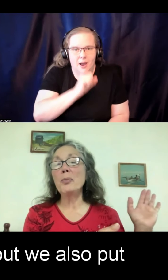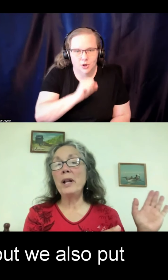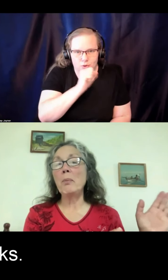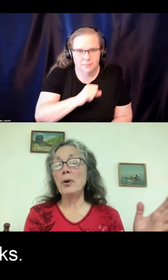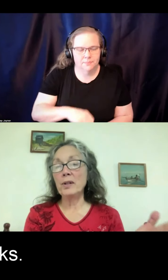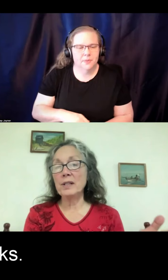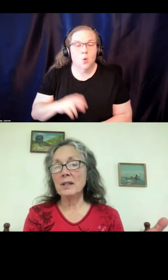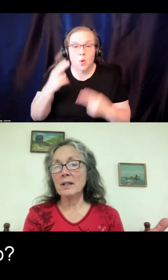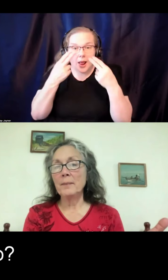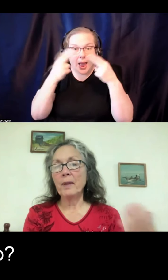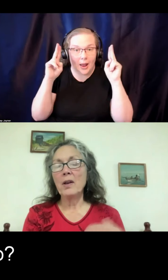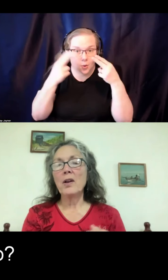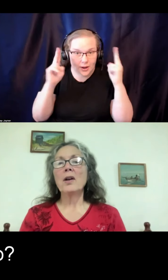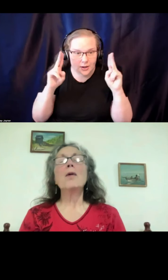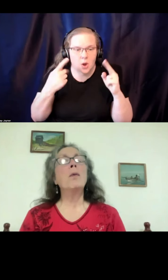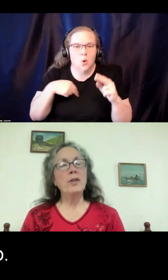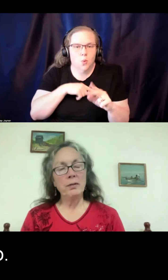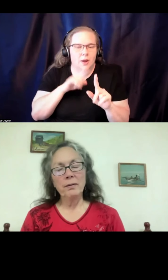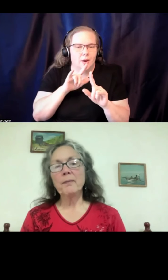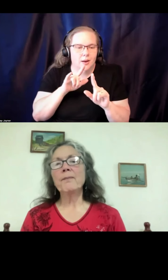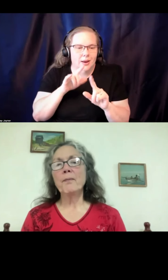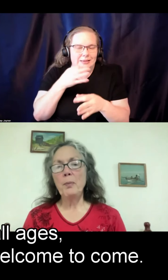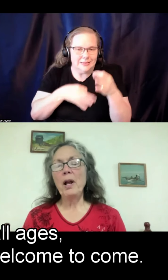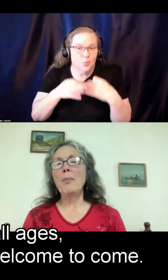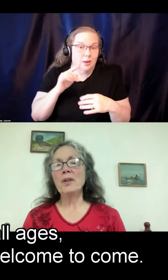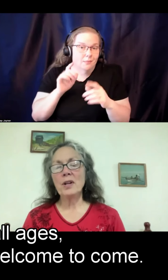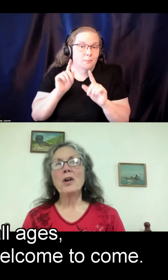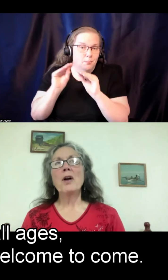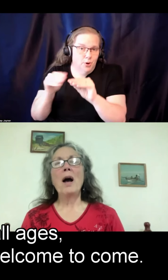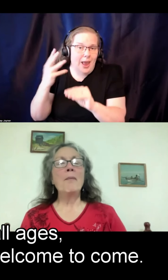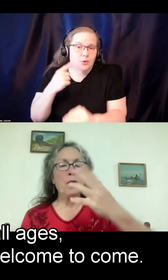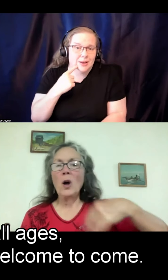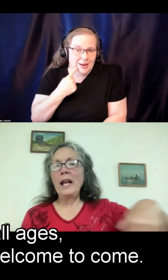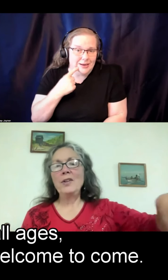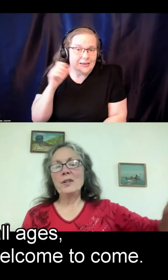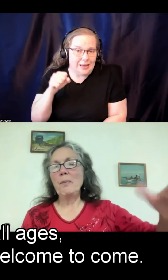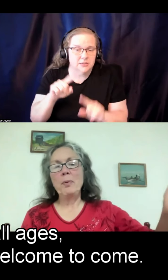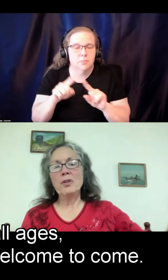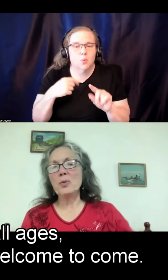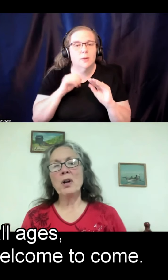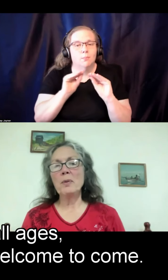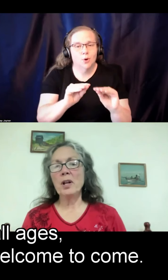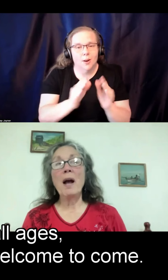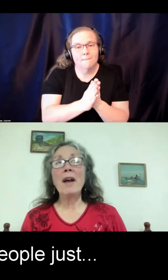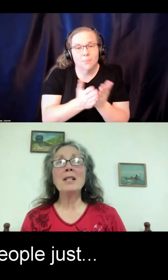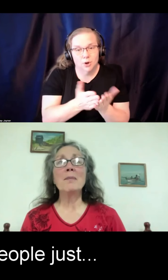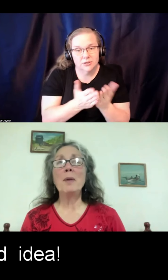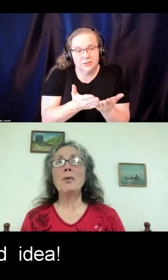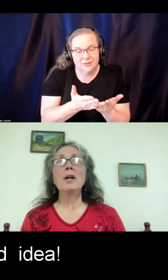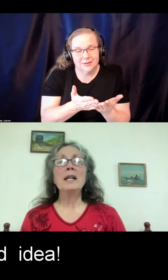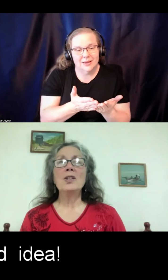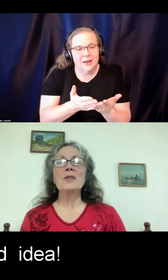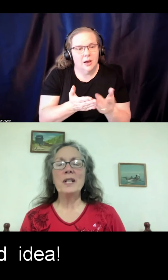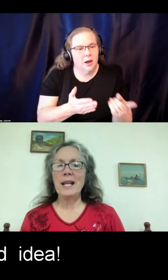we also put out books. You do? We do. We put out Oh, books for all ages, and people are just welcome to come. I've had